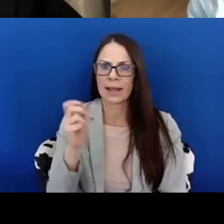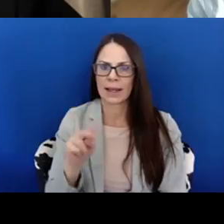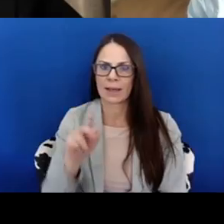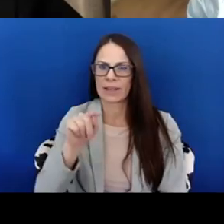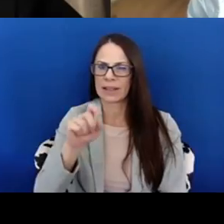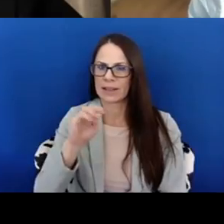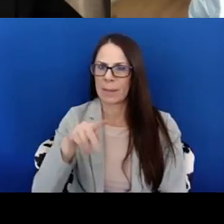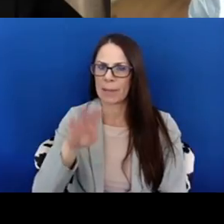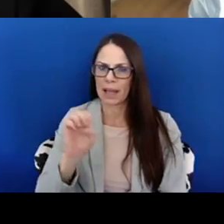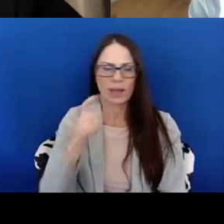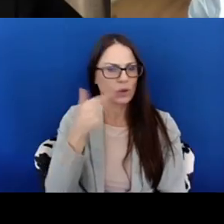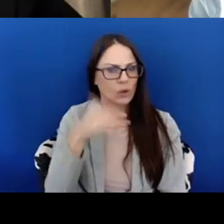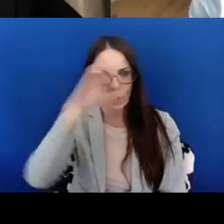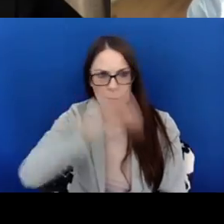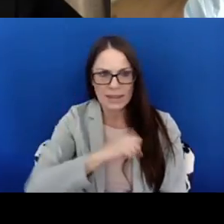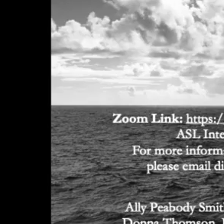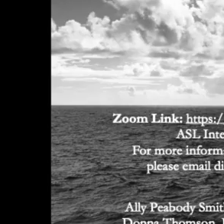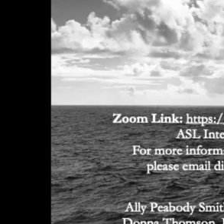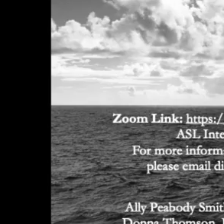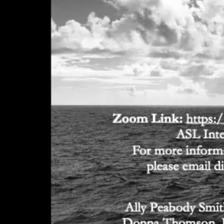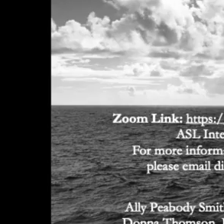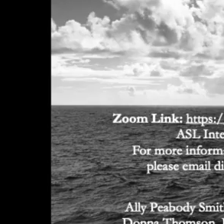it. See you back here at 305.